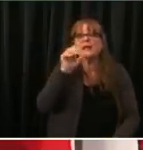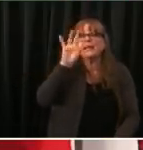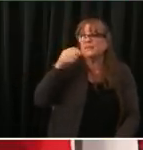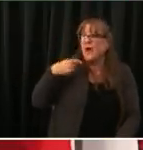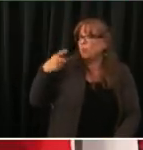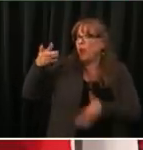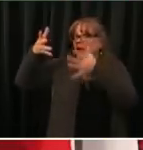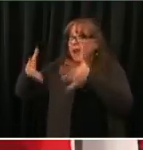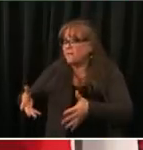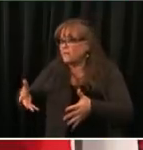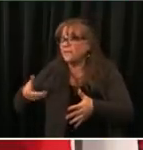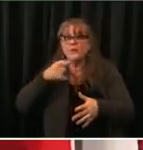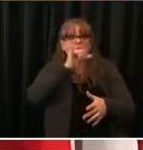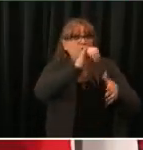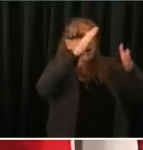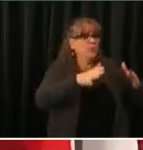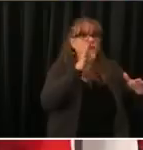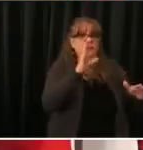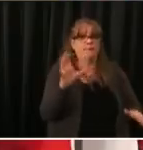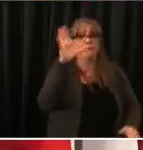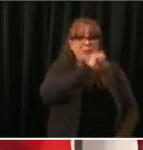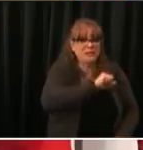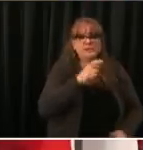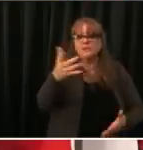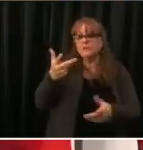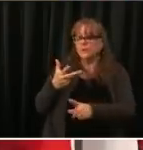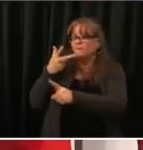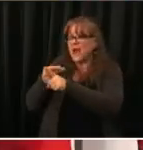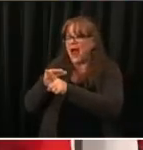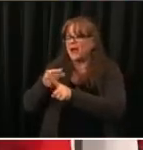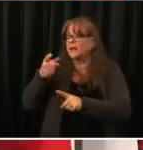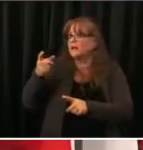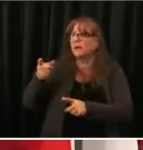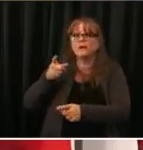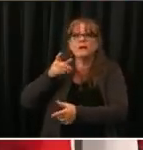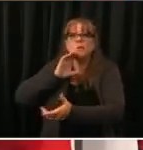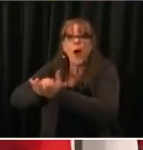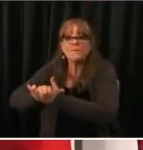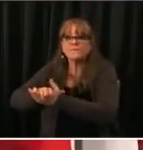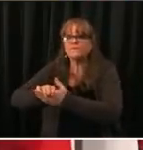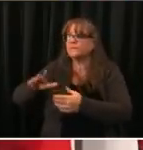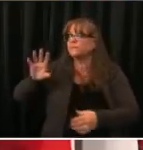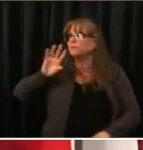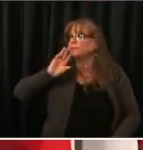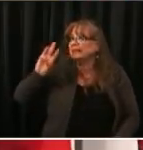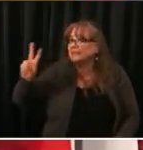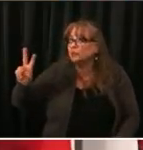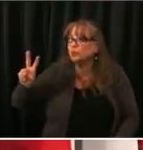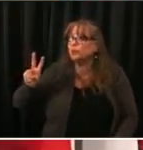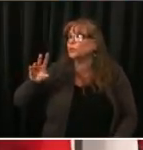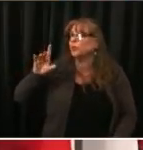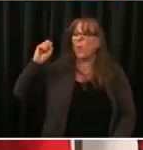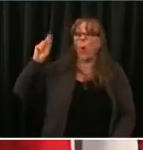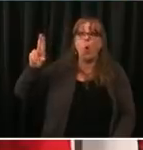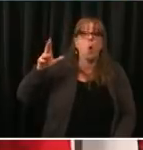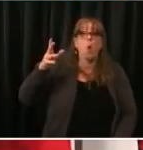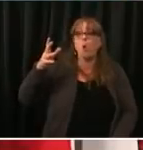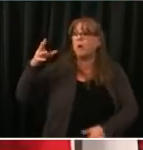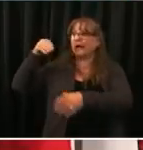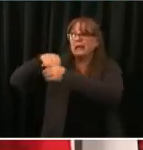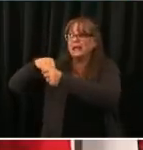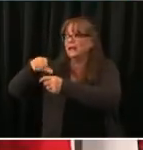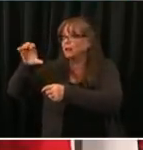up, you do vaccinate the spouse who's 62 or somebody who is a healthcare worker who didn't get it yet, who's in the building.